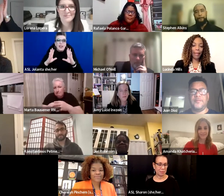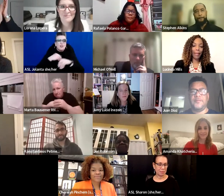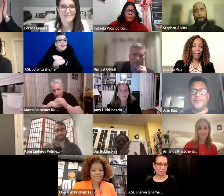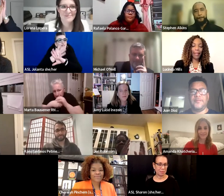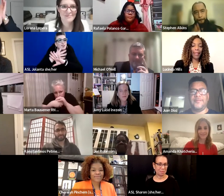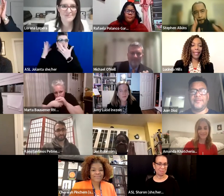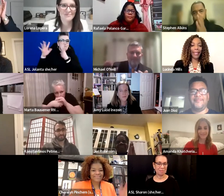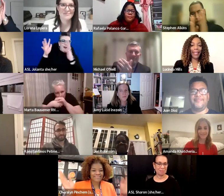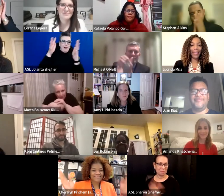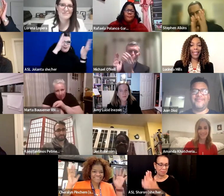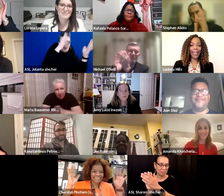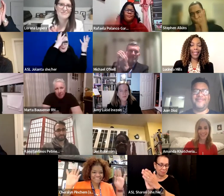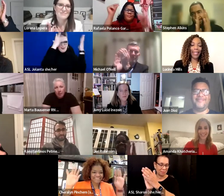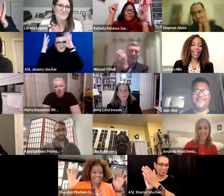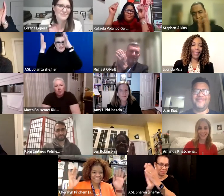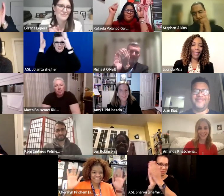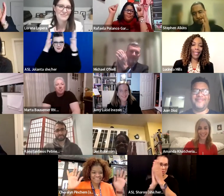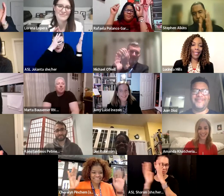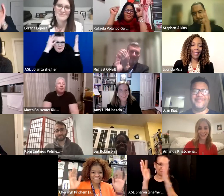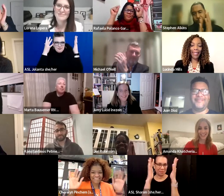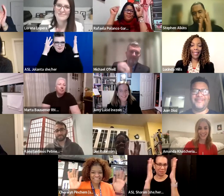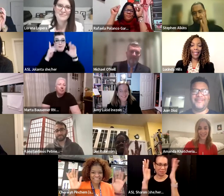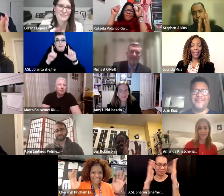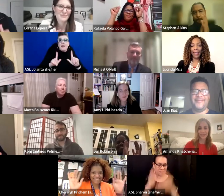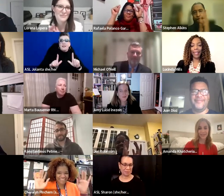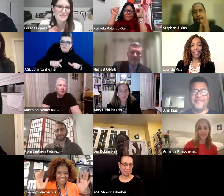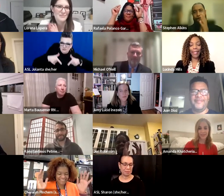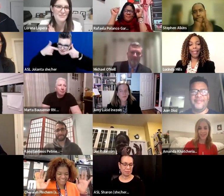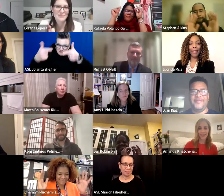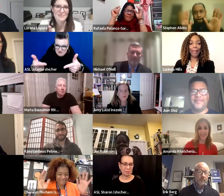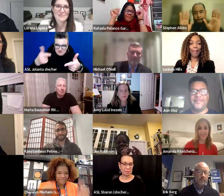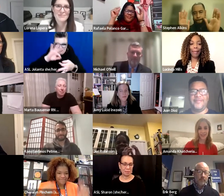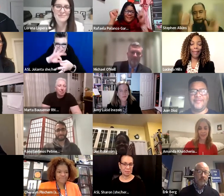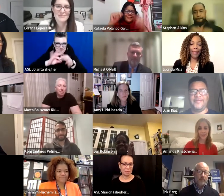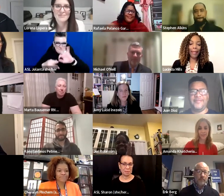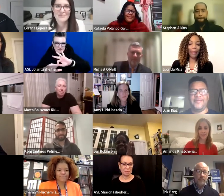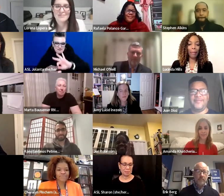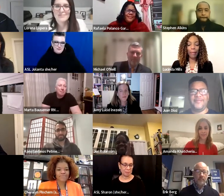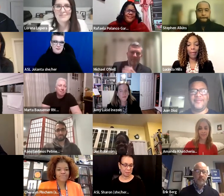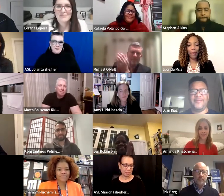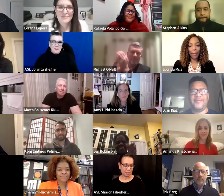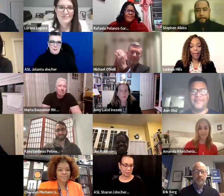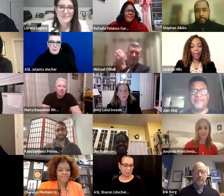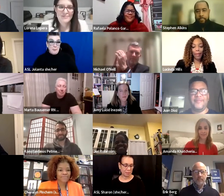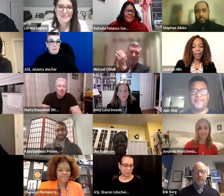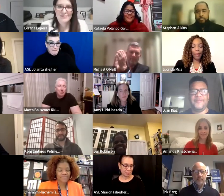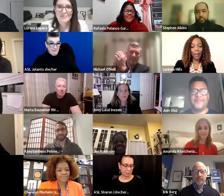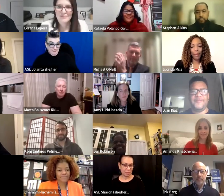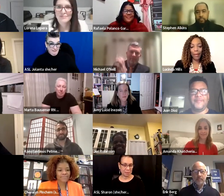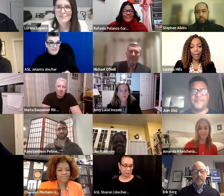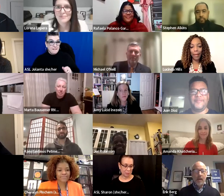applause i'd like to give eric bird vice president of btu an opportunity to say a few